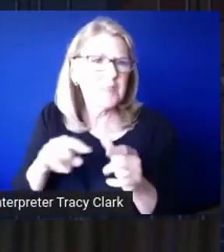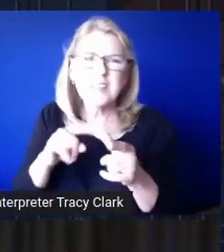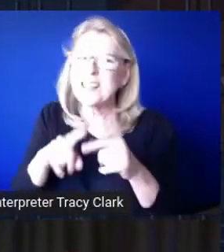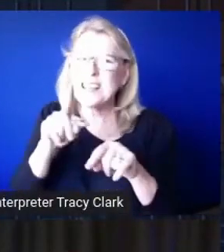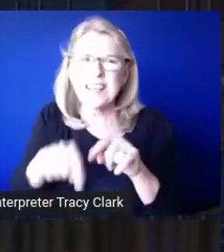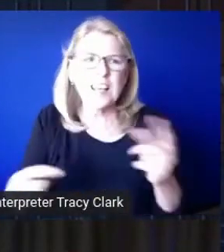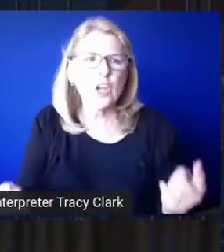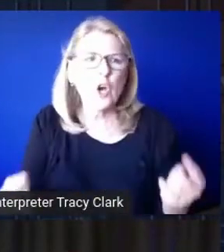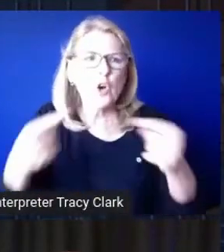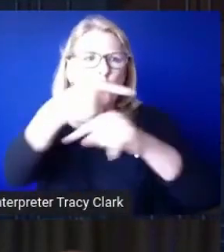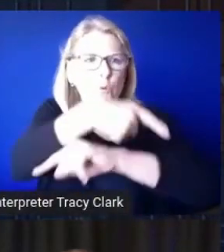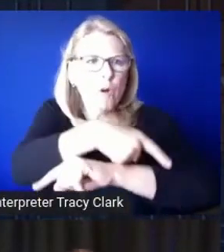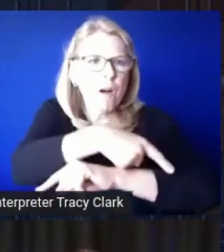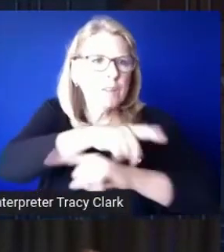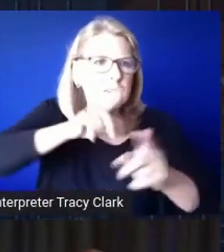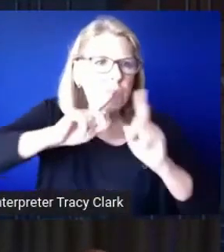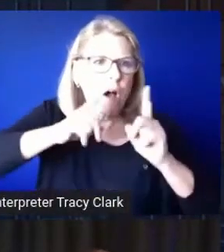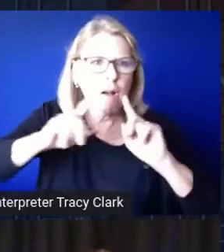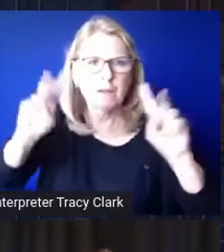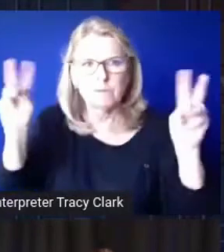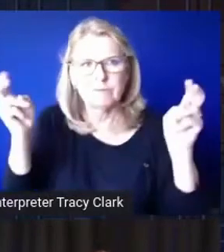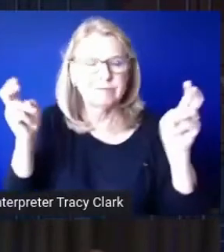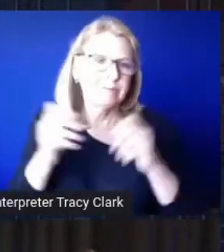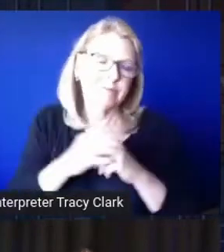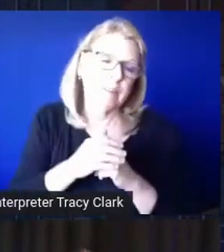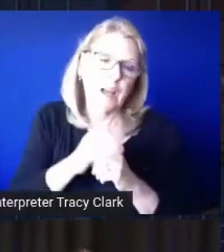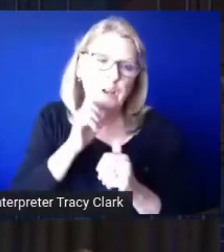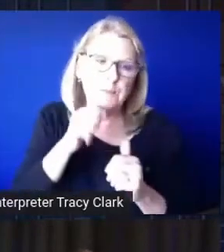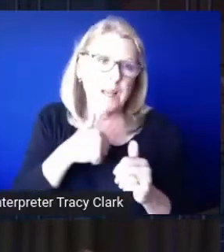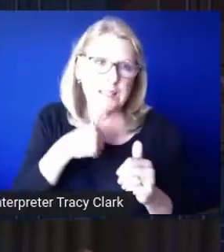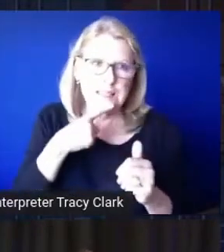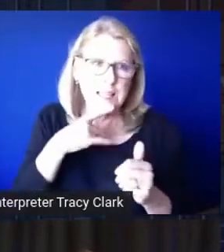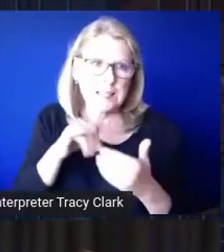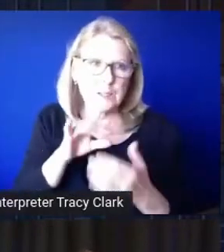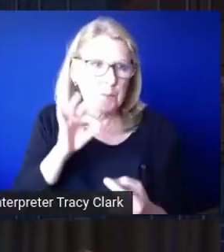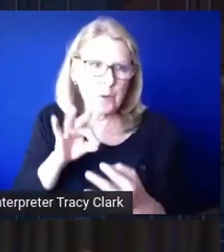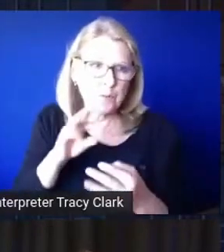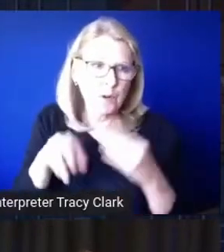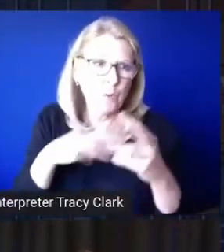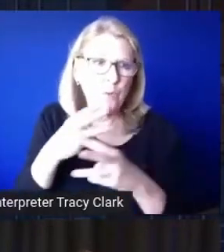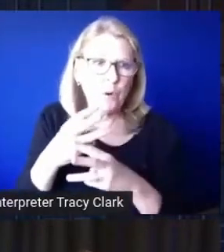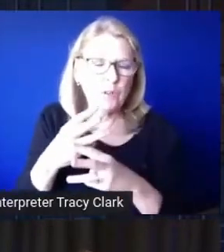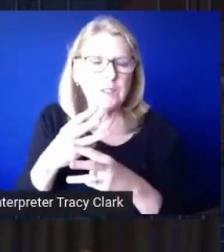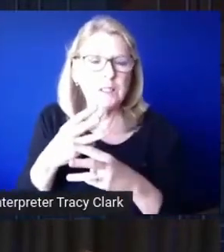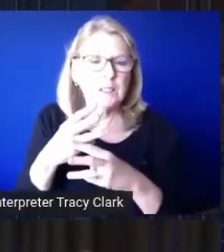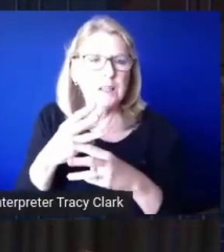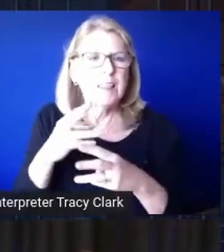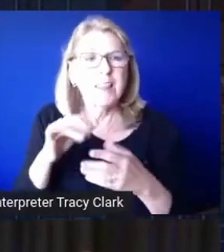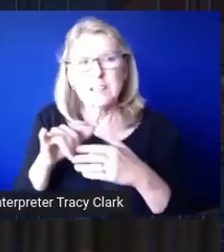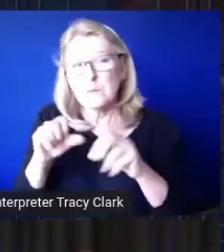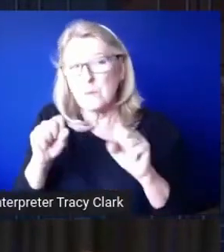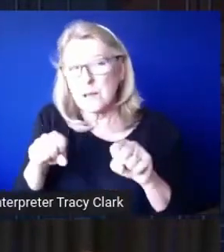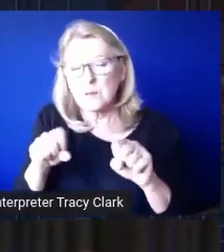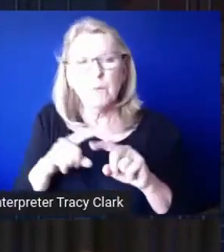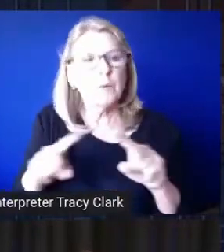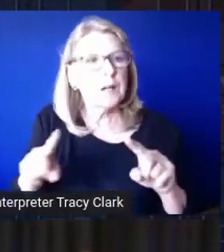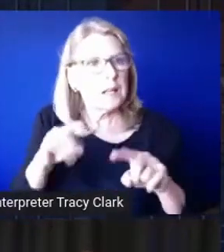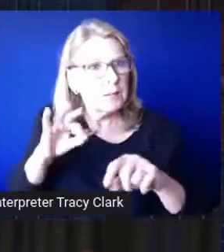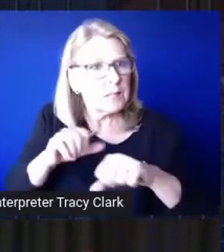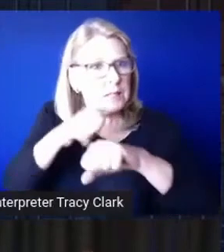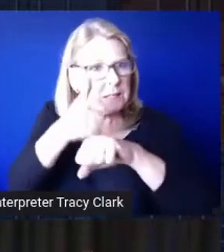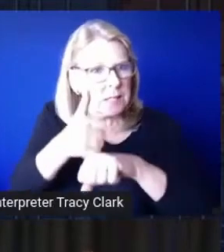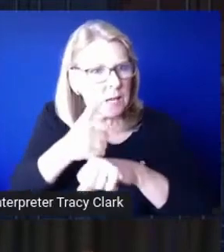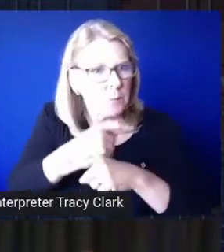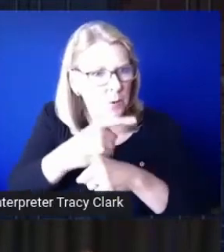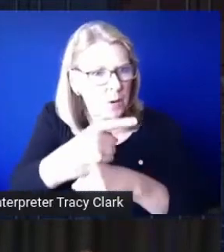and that's an impossibility, but it's if you've set things up properly, these shouldn't be able to talk to each other. And even if one does have access down